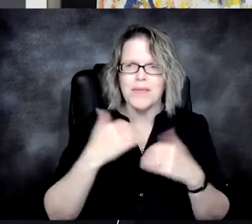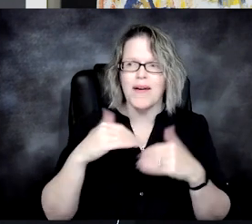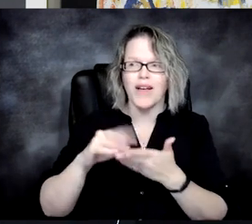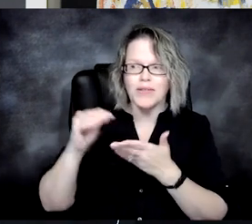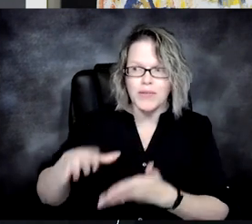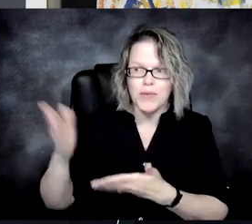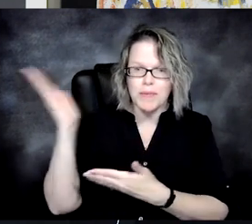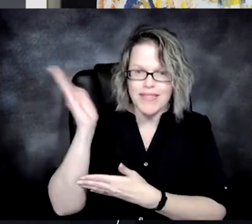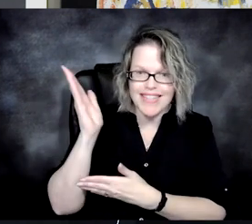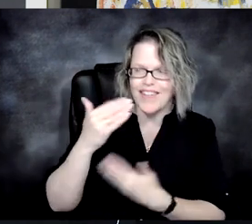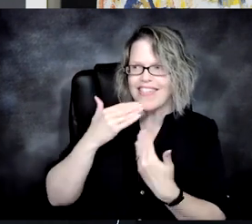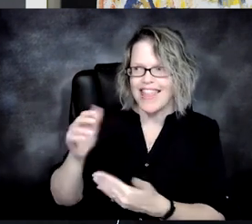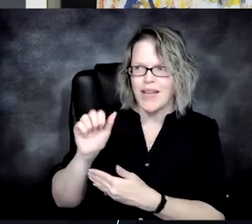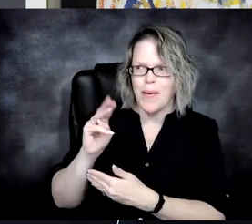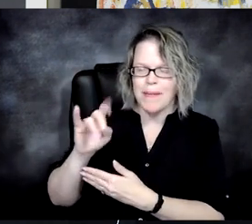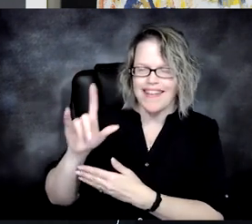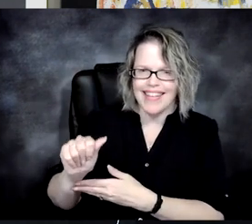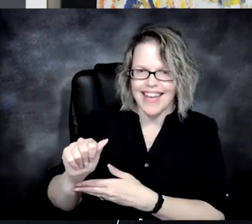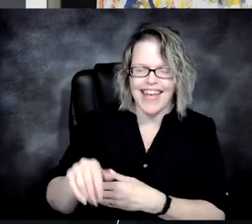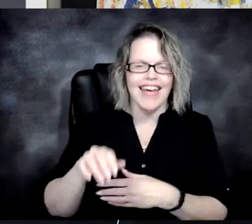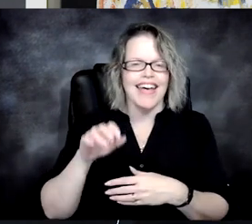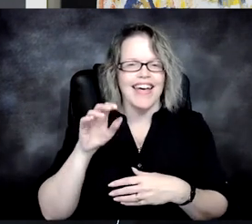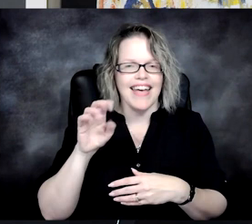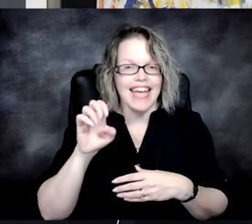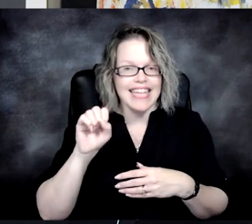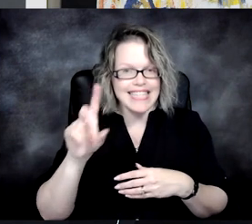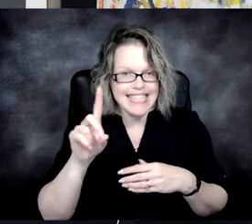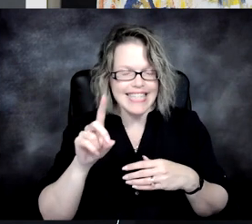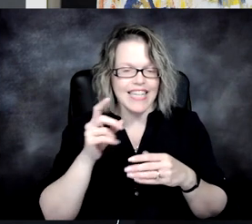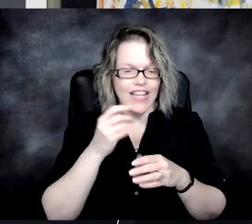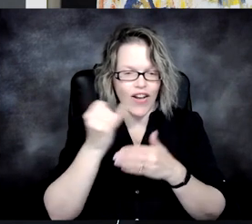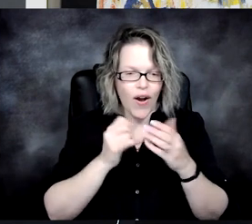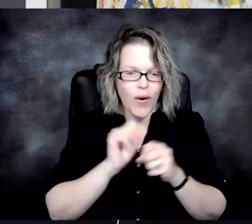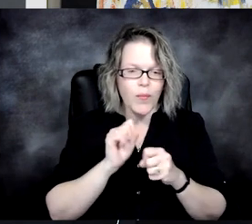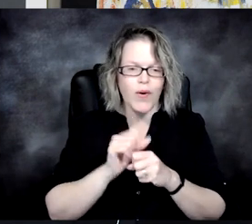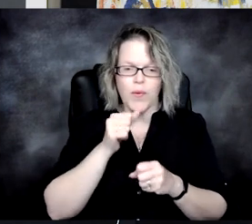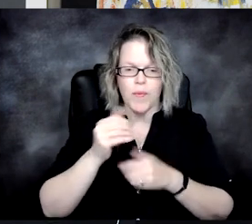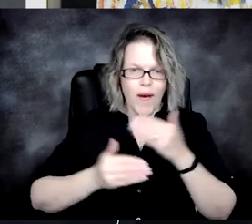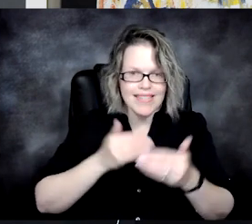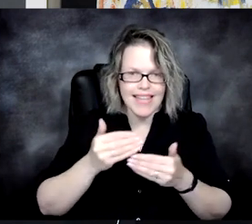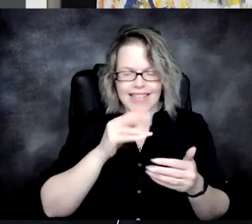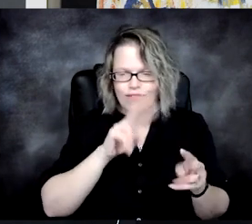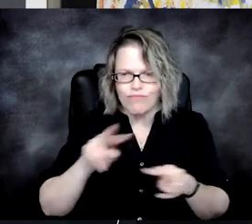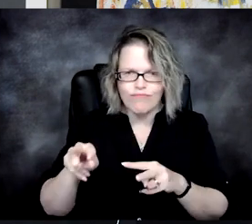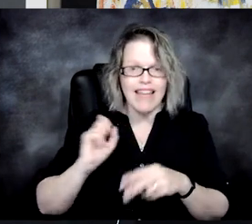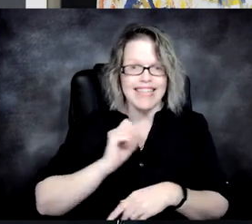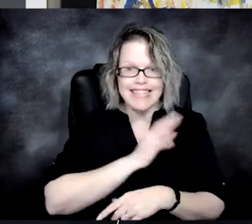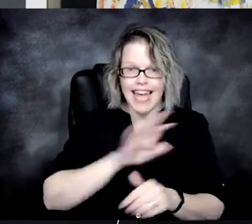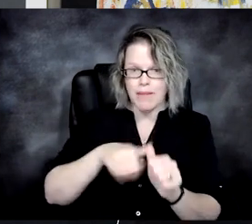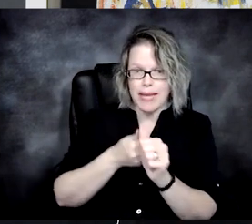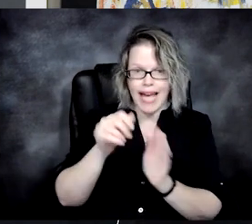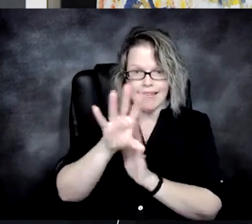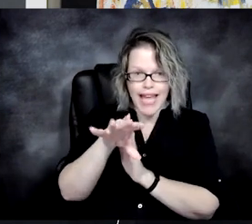you, Amelia. To our ESD partners who helped facilitate the artwork through the regional process and to here. To our staff behind the cameras, to